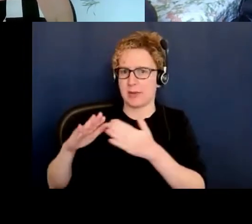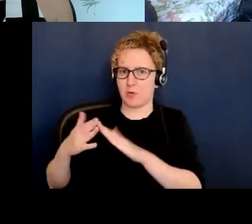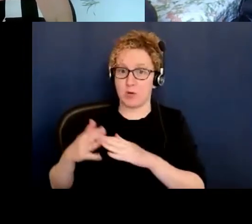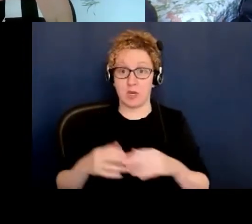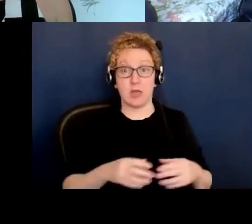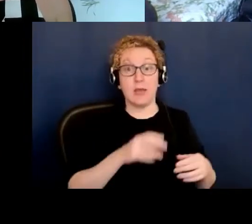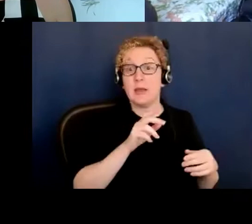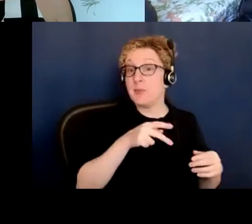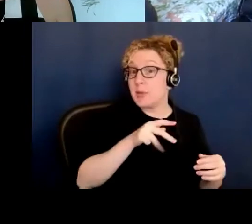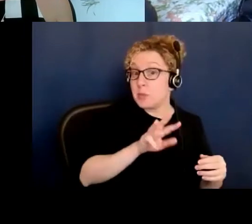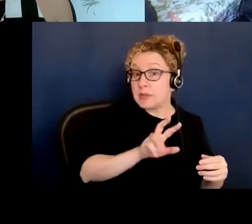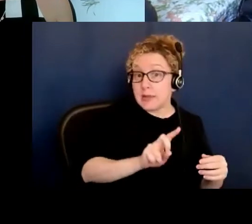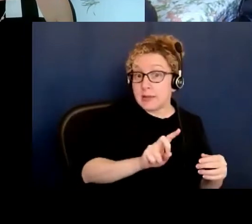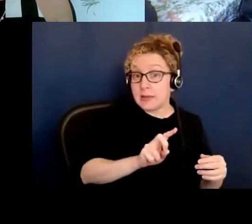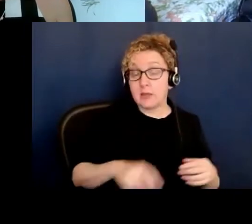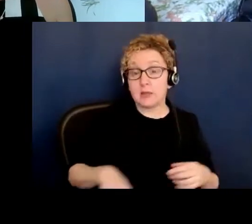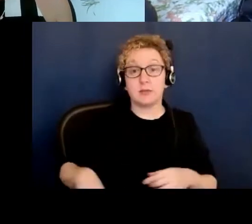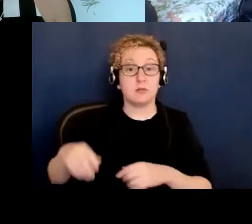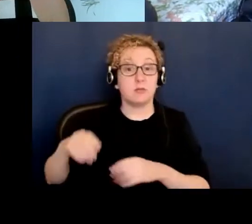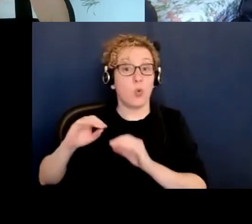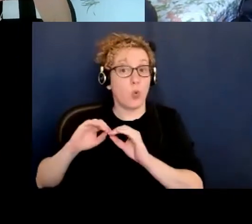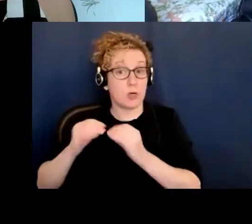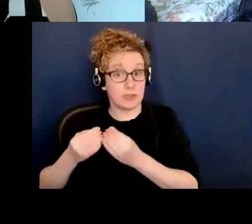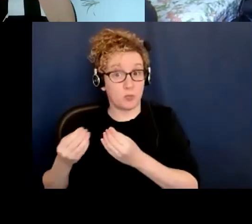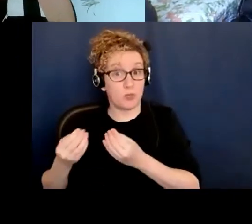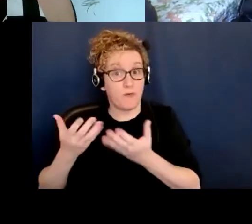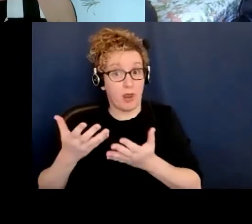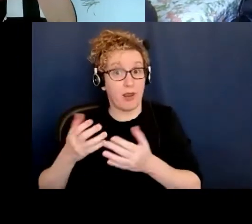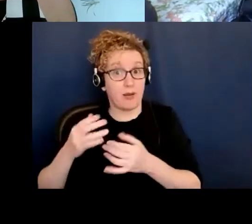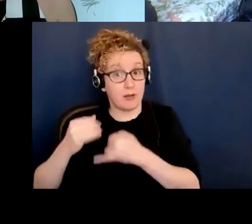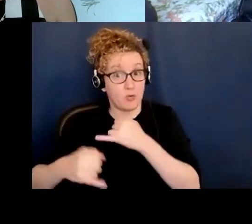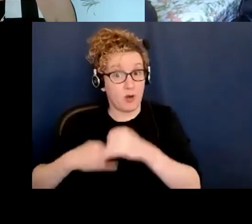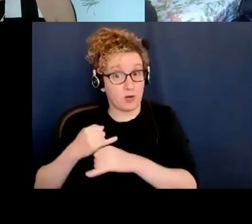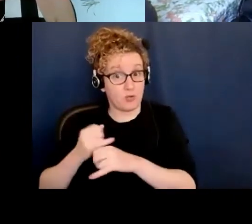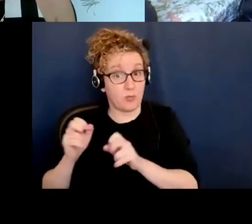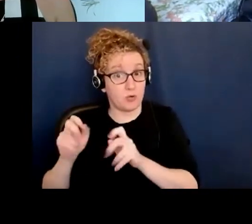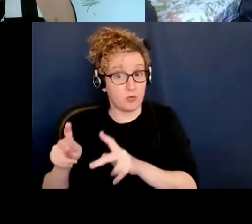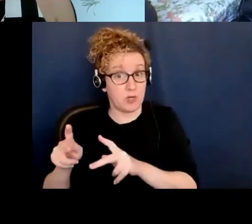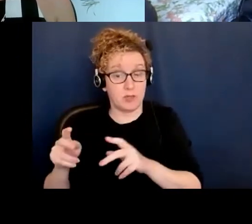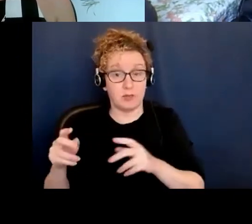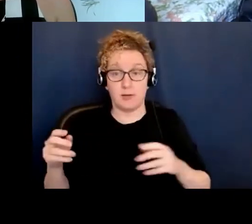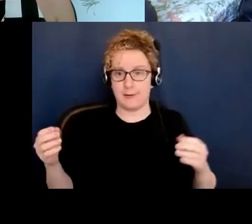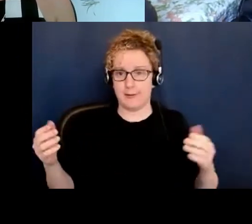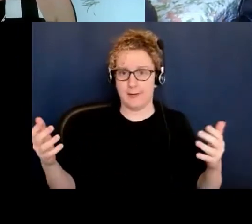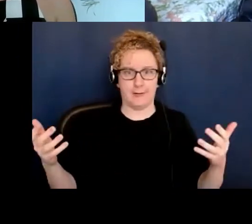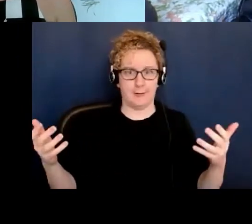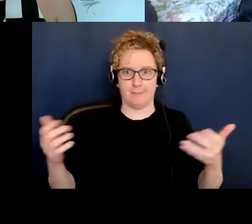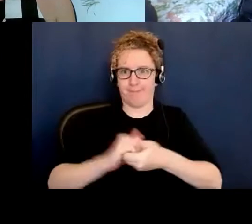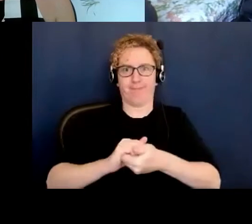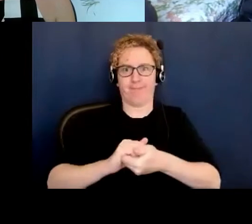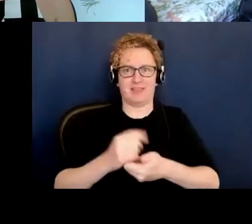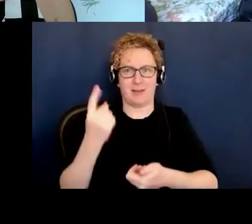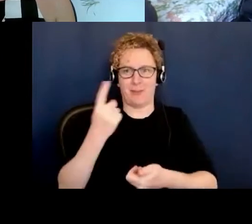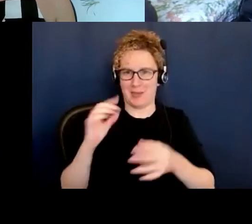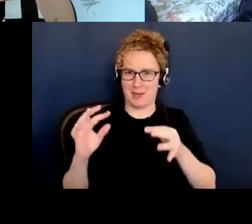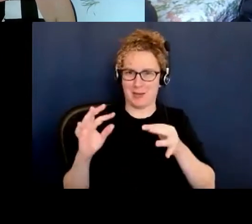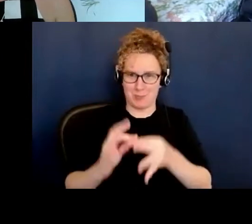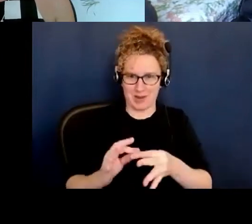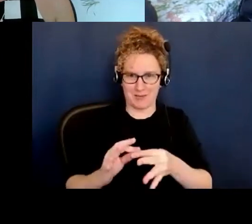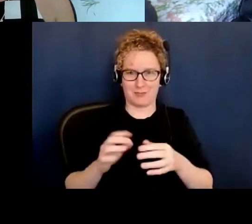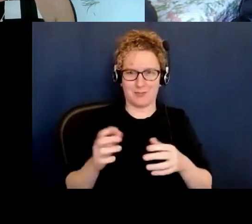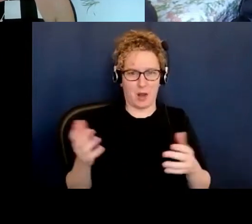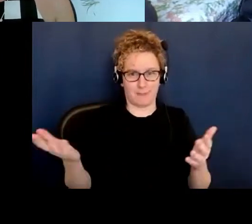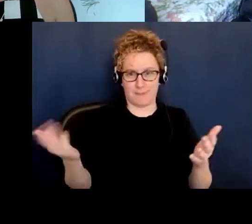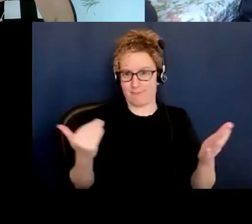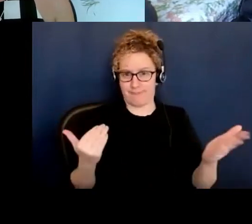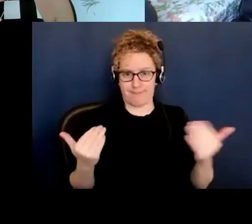another and engaging with one another and letting them know that the other exists and that there's this whole community that can